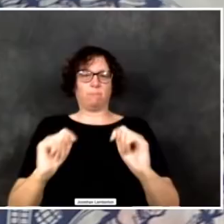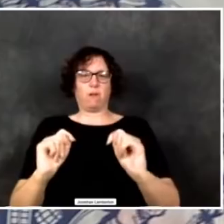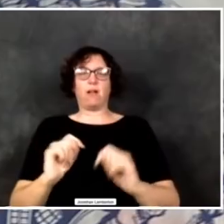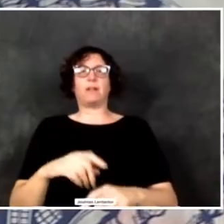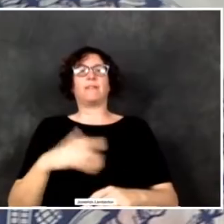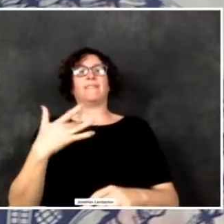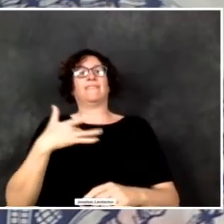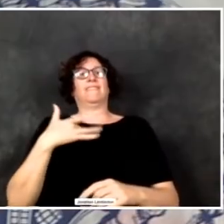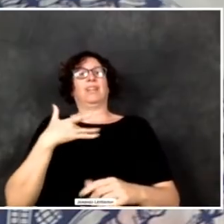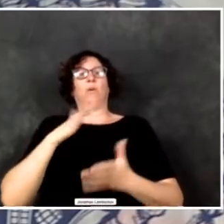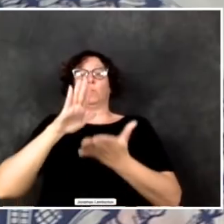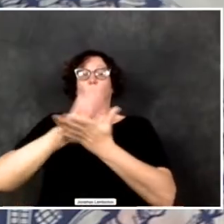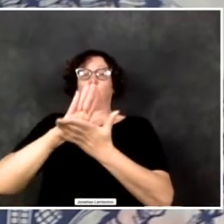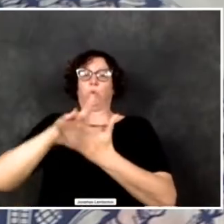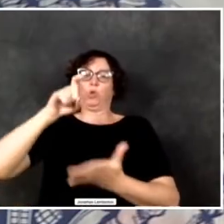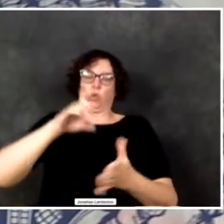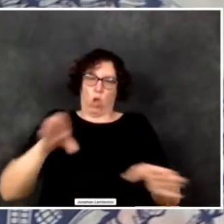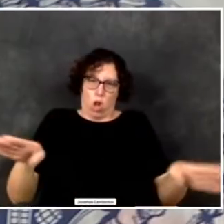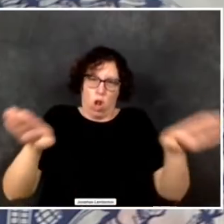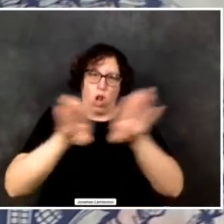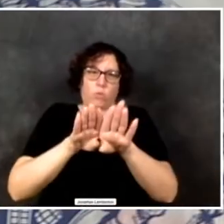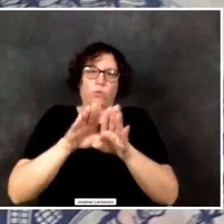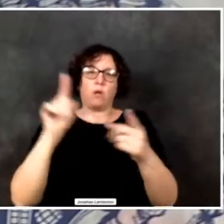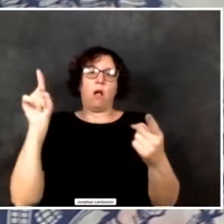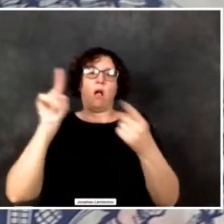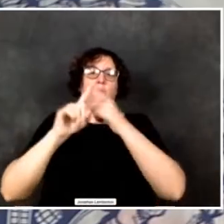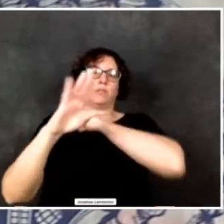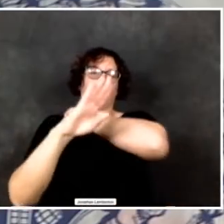jobs and making sure people are safe.